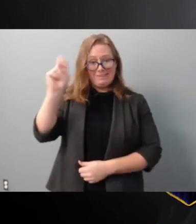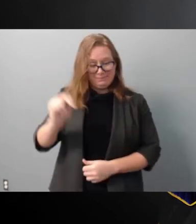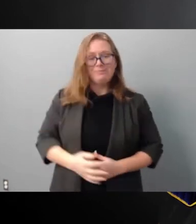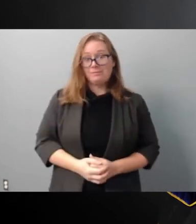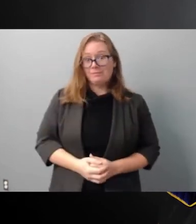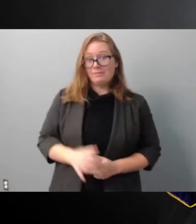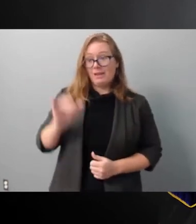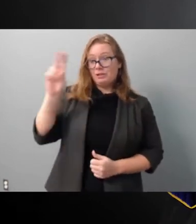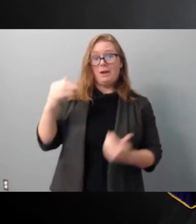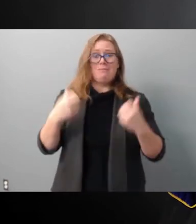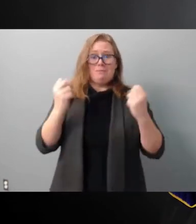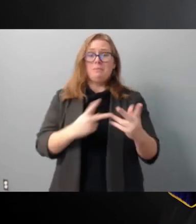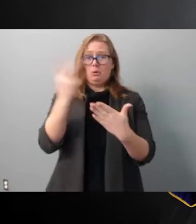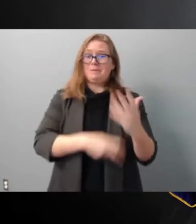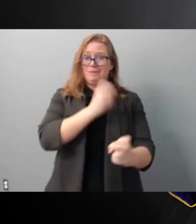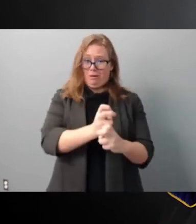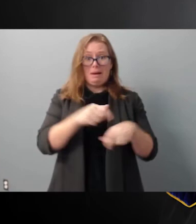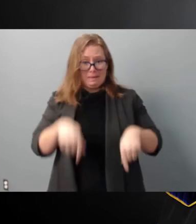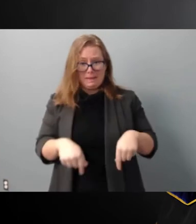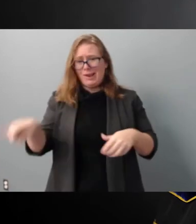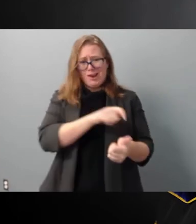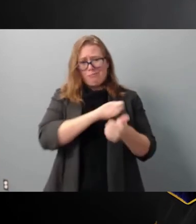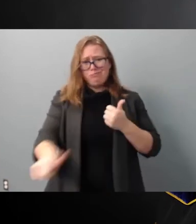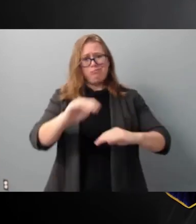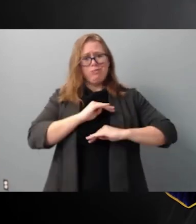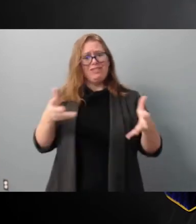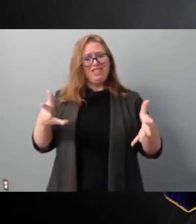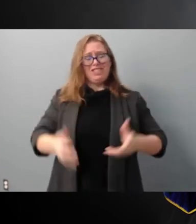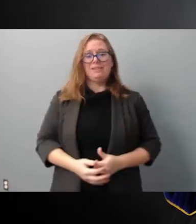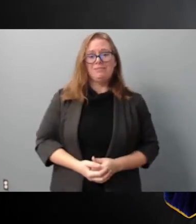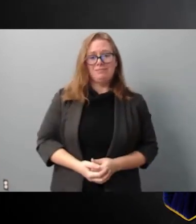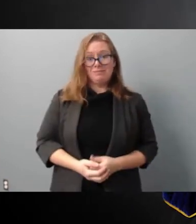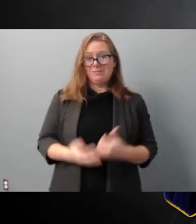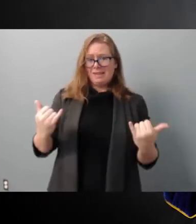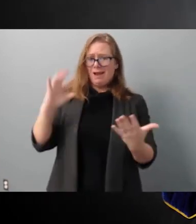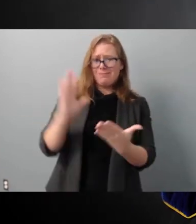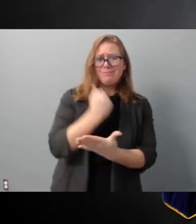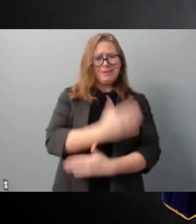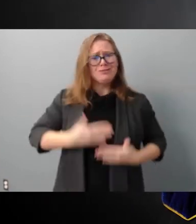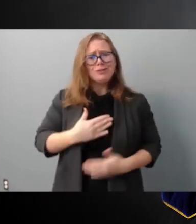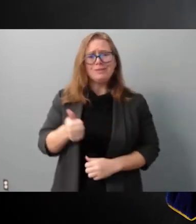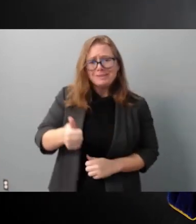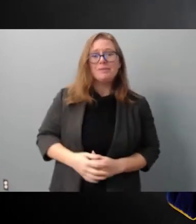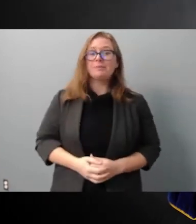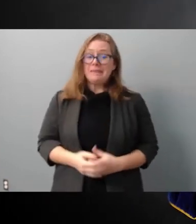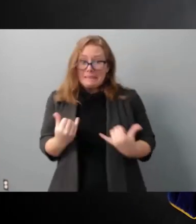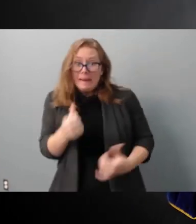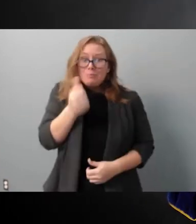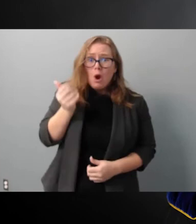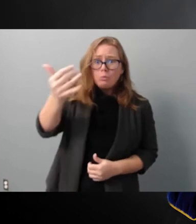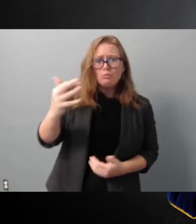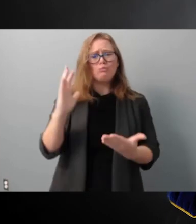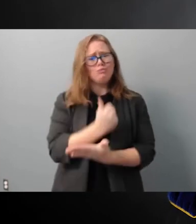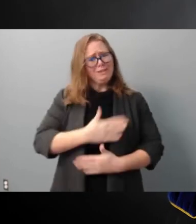the most difficult degrees ISU has to offer. Take some time to celebrate today, tomorrow, the next day, and mostly just